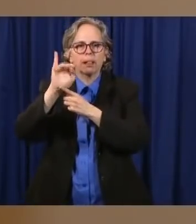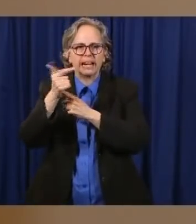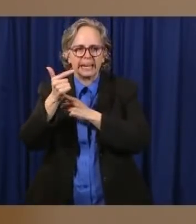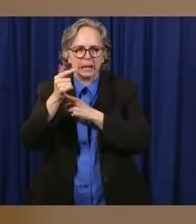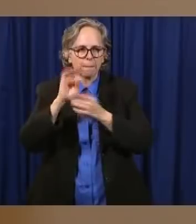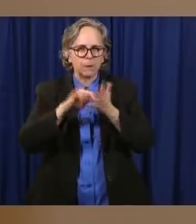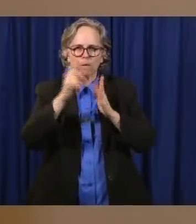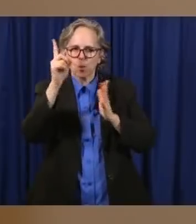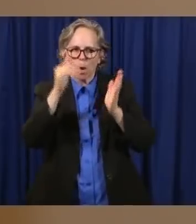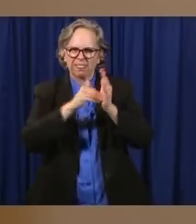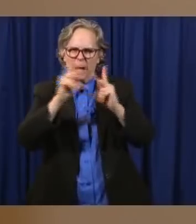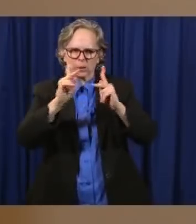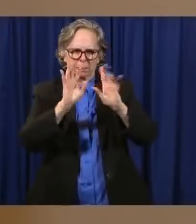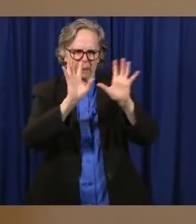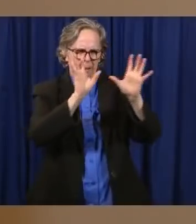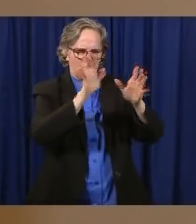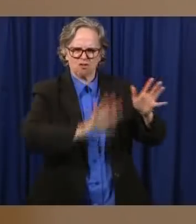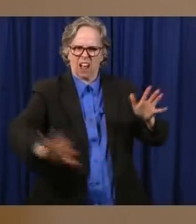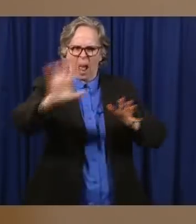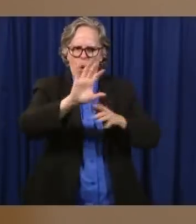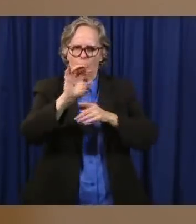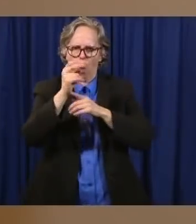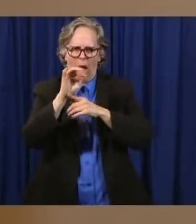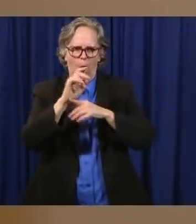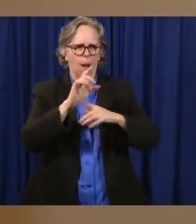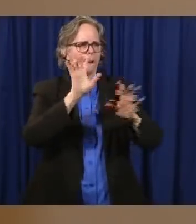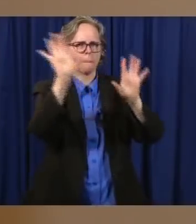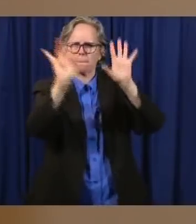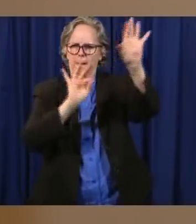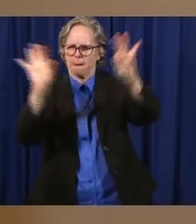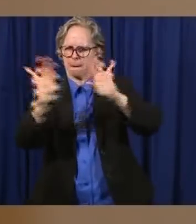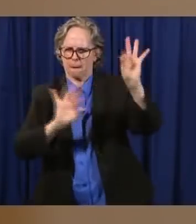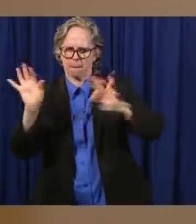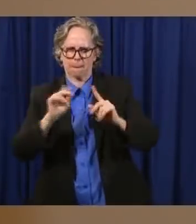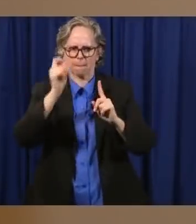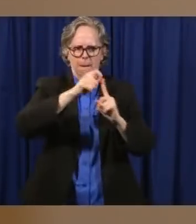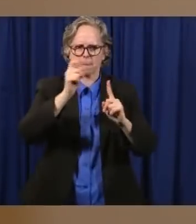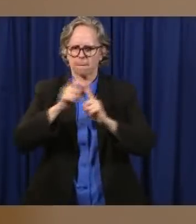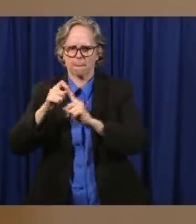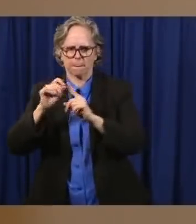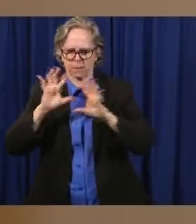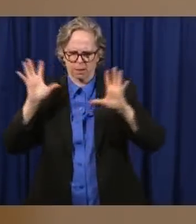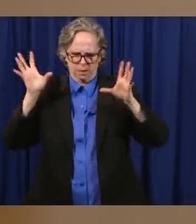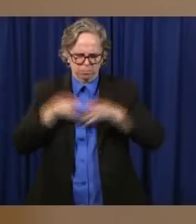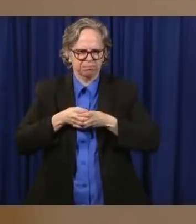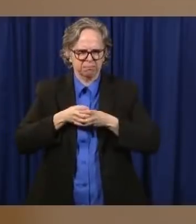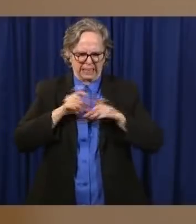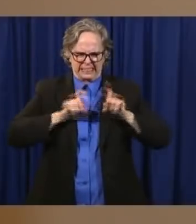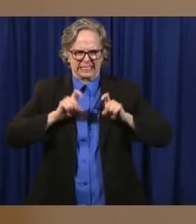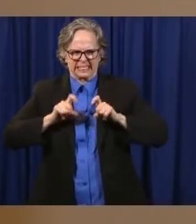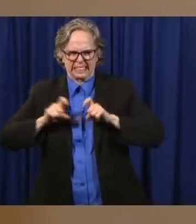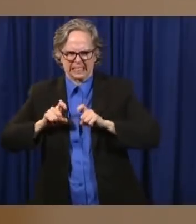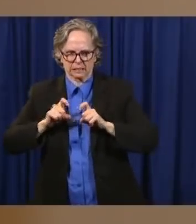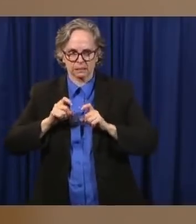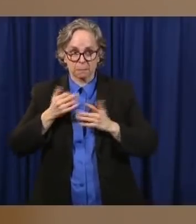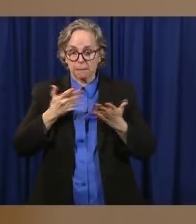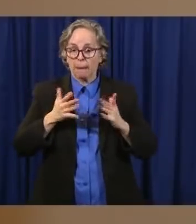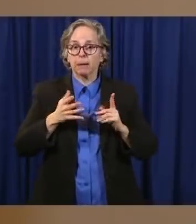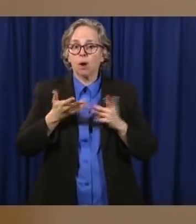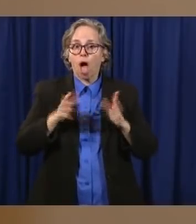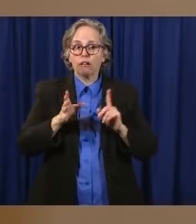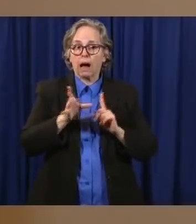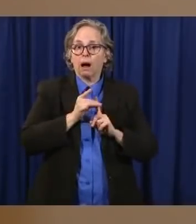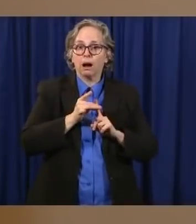of people, so we can see who might have even been asymptomatic and never known they had the virus. And from this kind of very